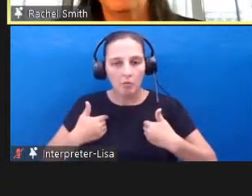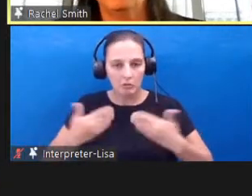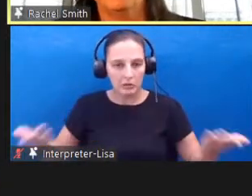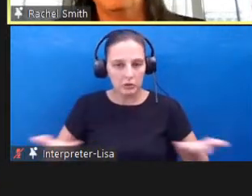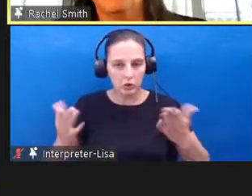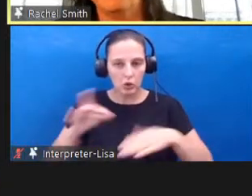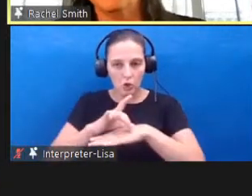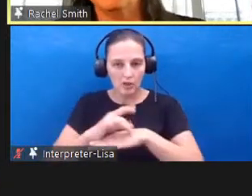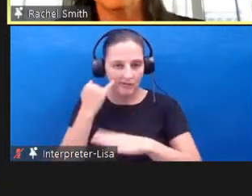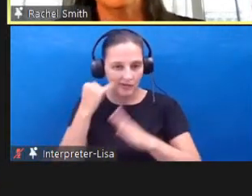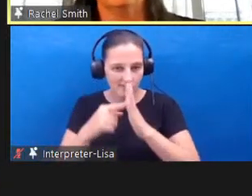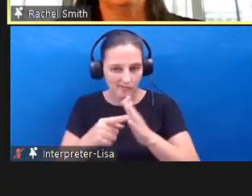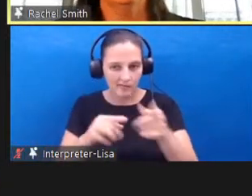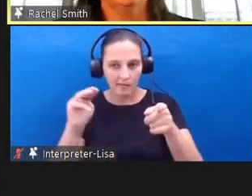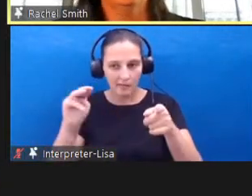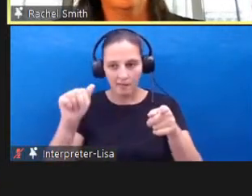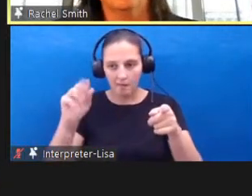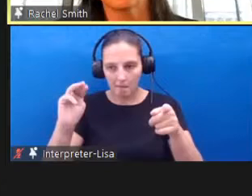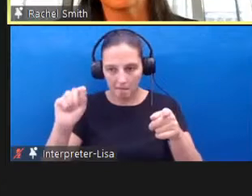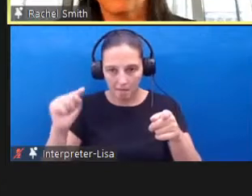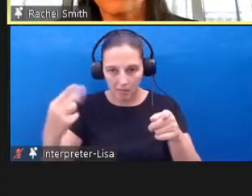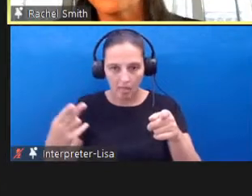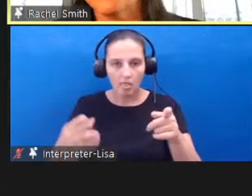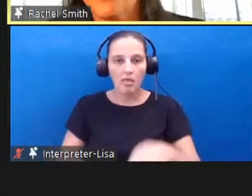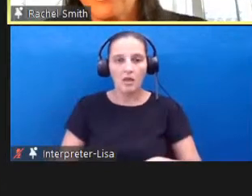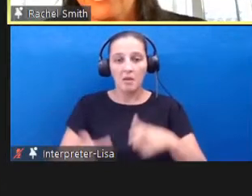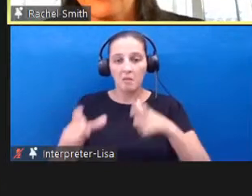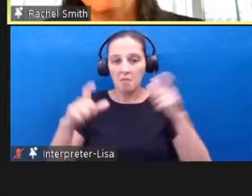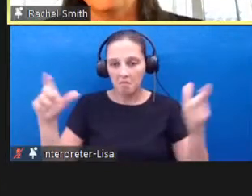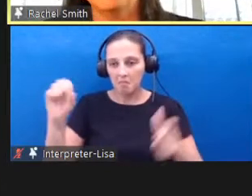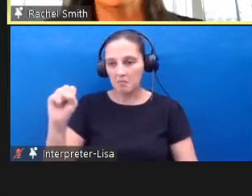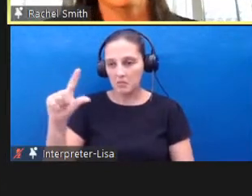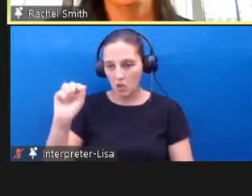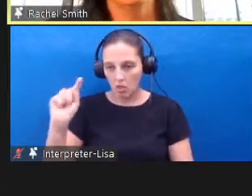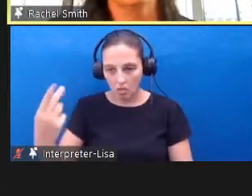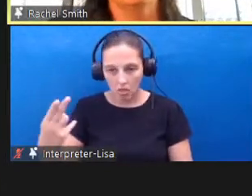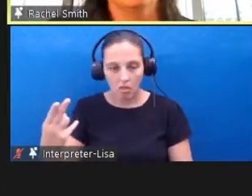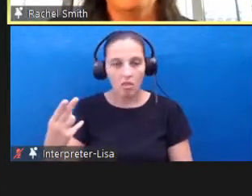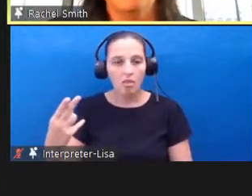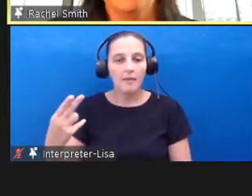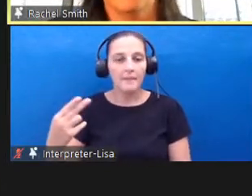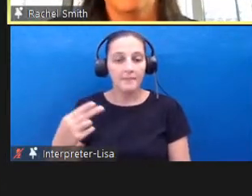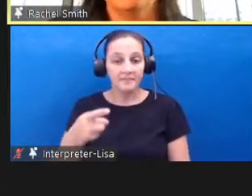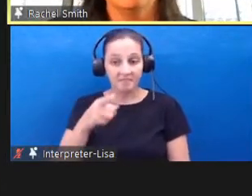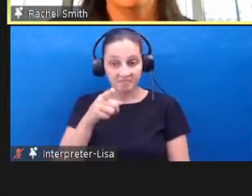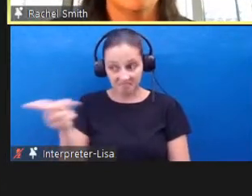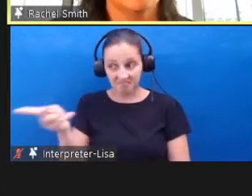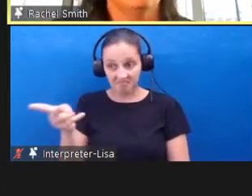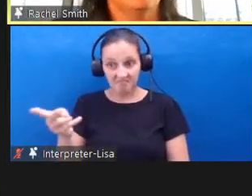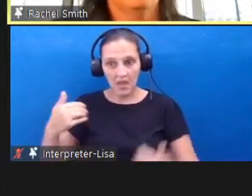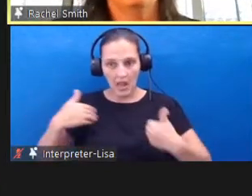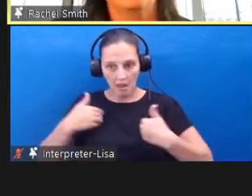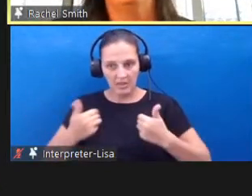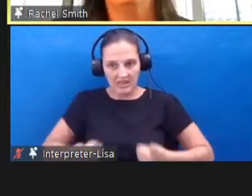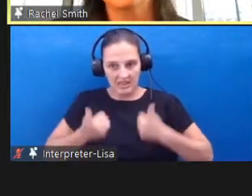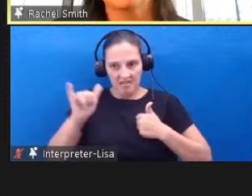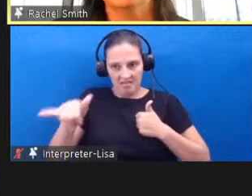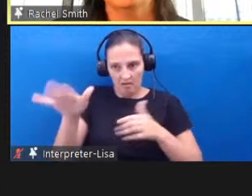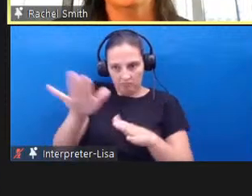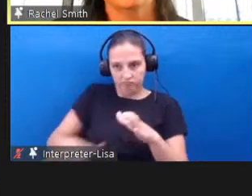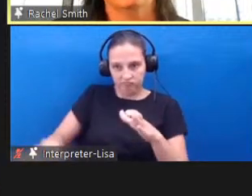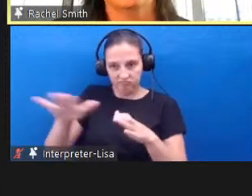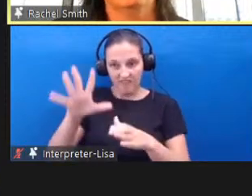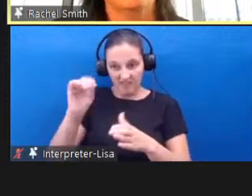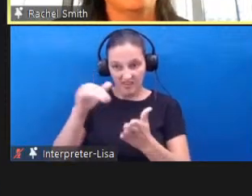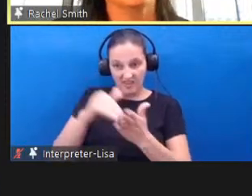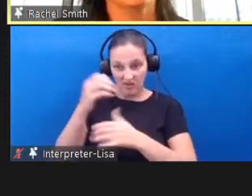those would be woolly mammoths, for example, giant sloths. And these animals would have been living here in this region 50,000